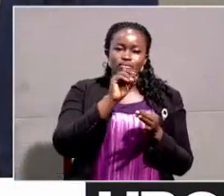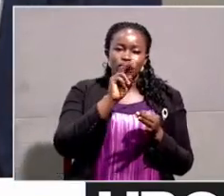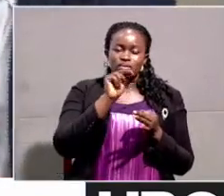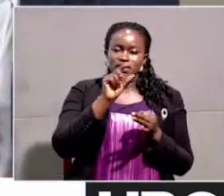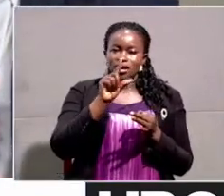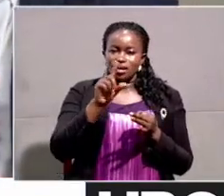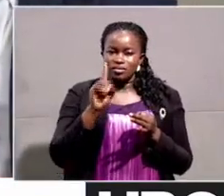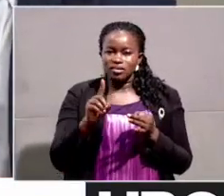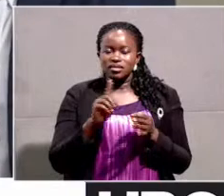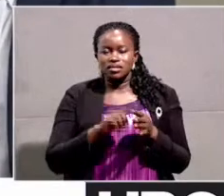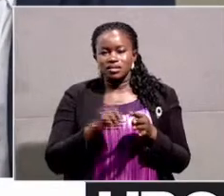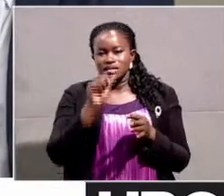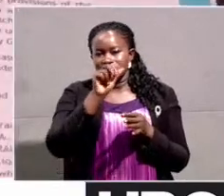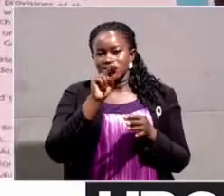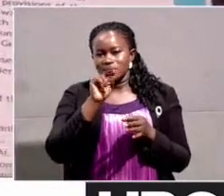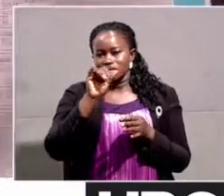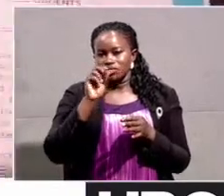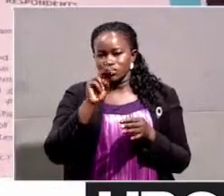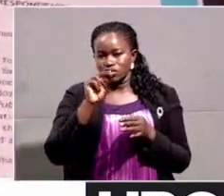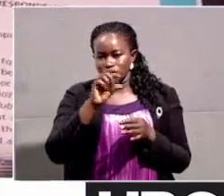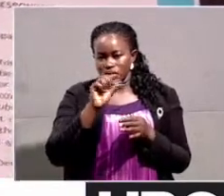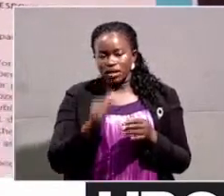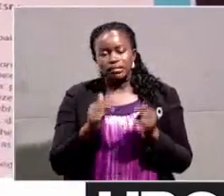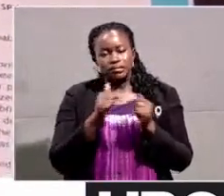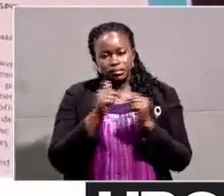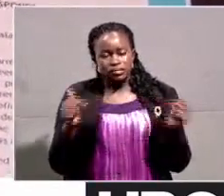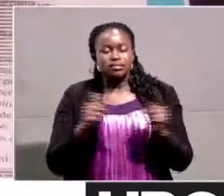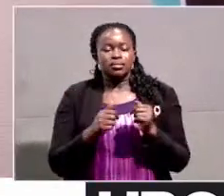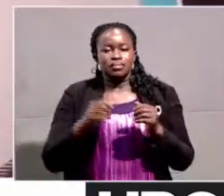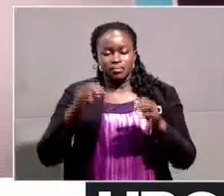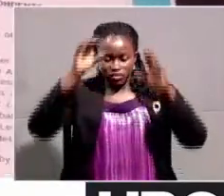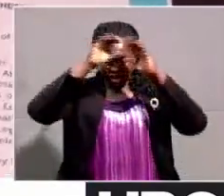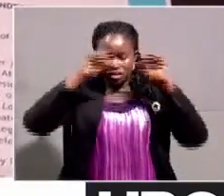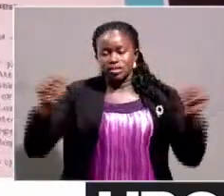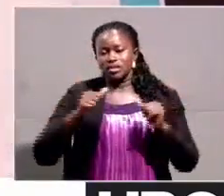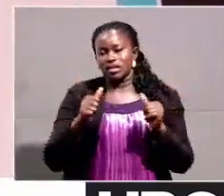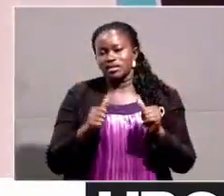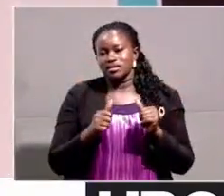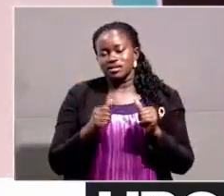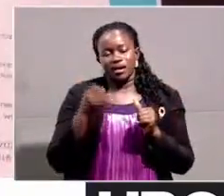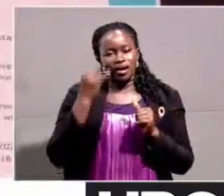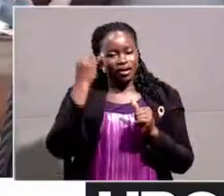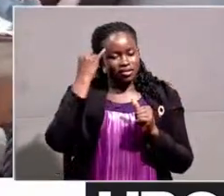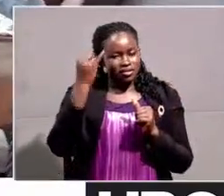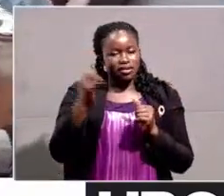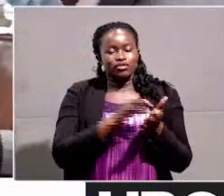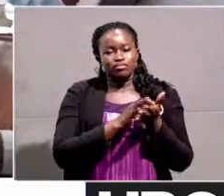Senyonga Simon, are challenging President his move to scrap bail and the life imprisonment sentence to capital offense